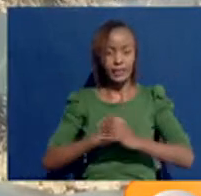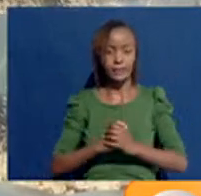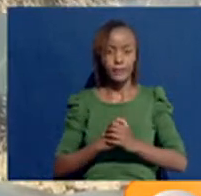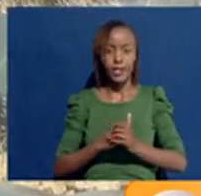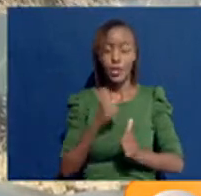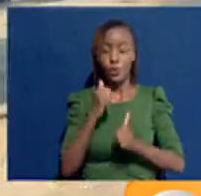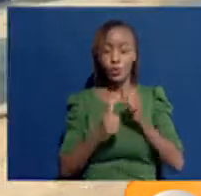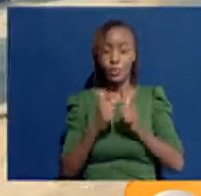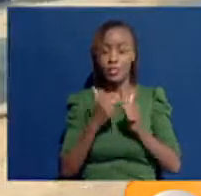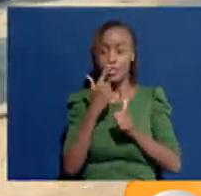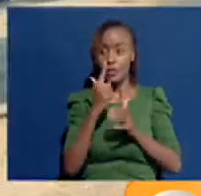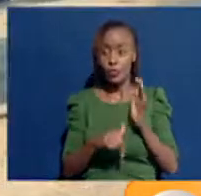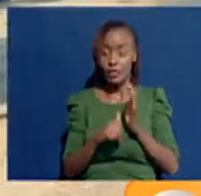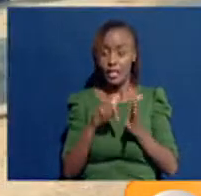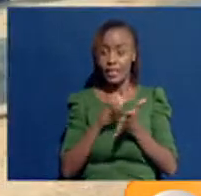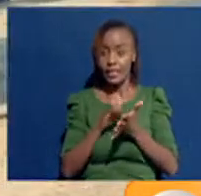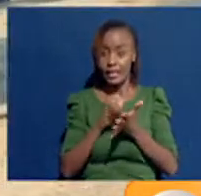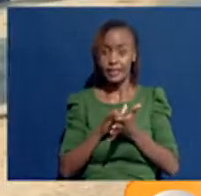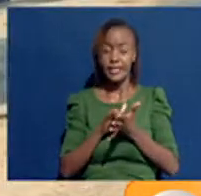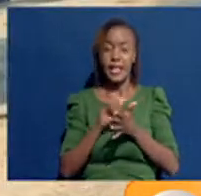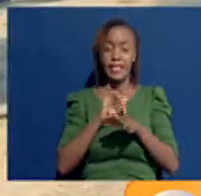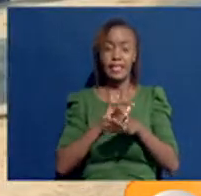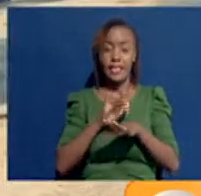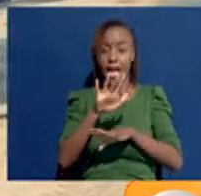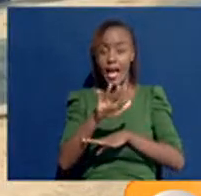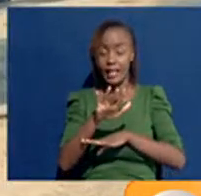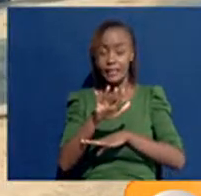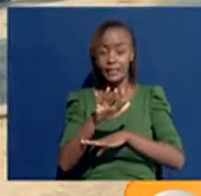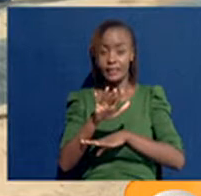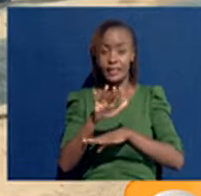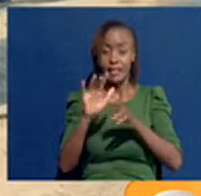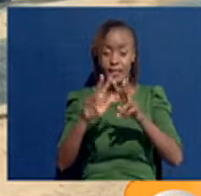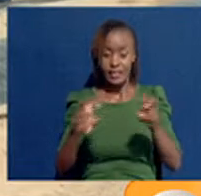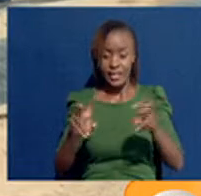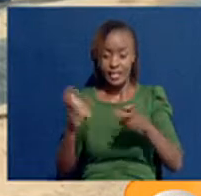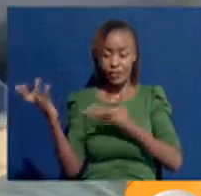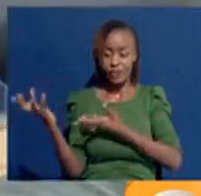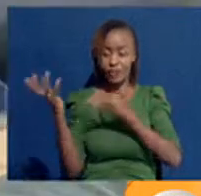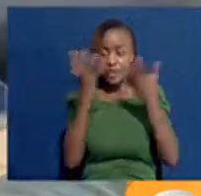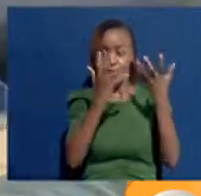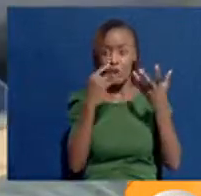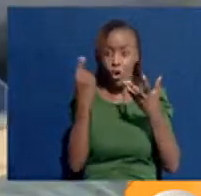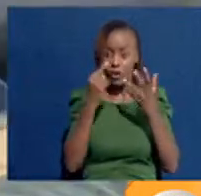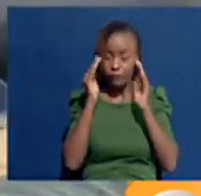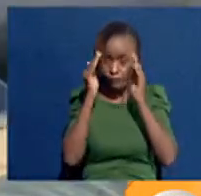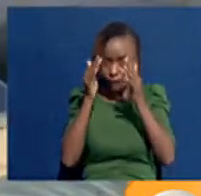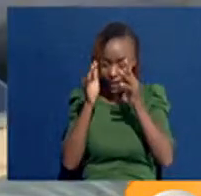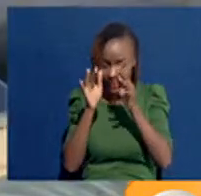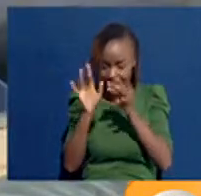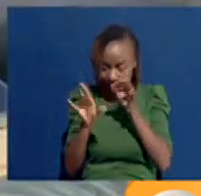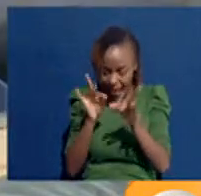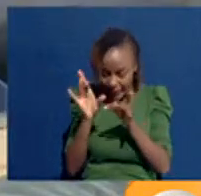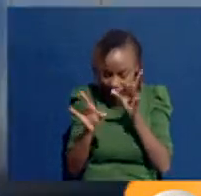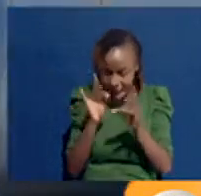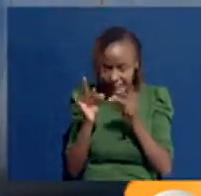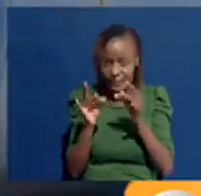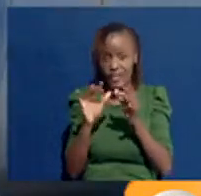that indicated the early phase of oil exploration will be for analysis and